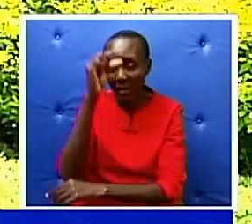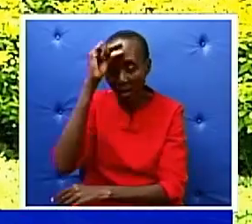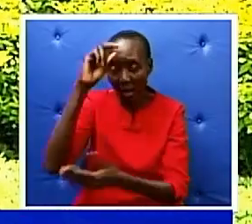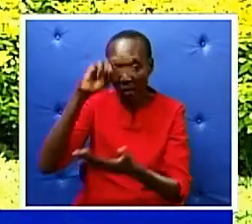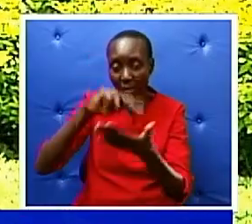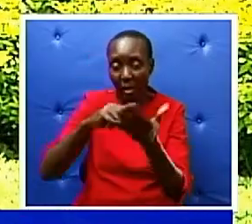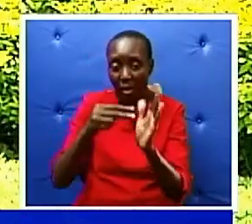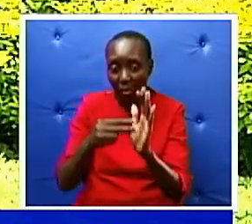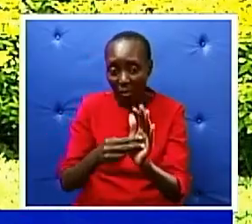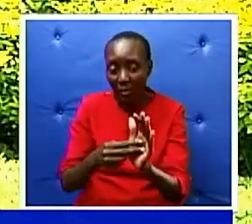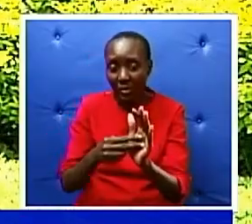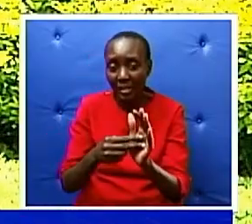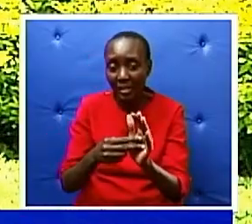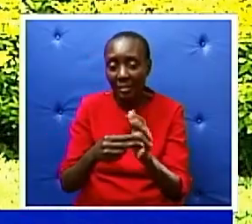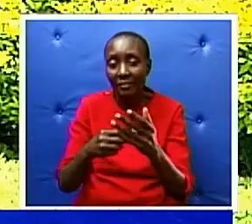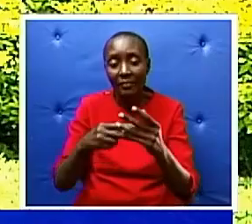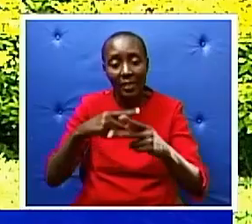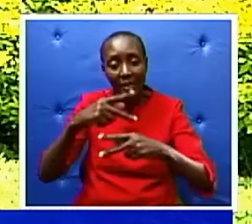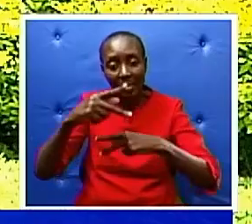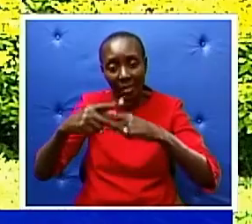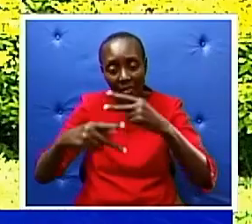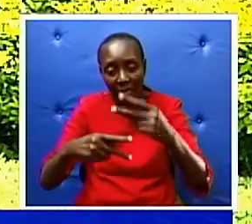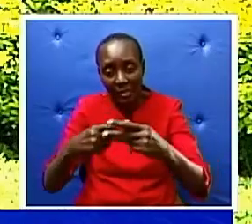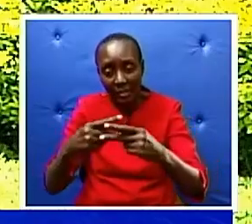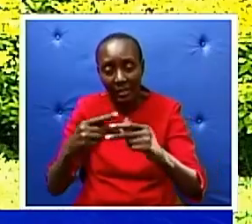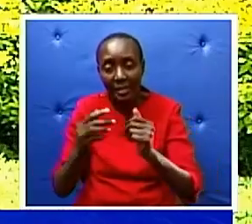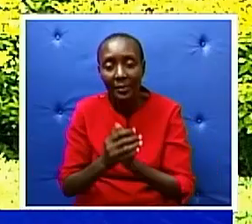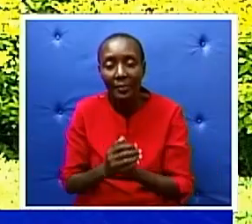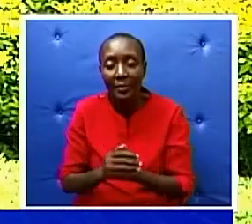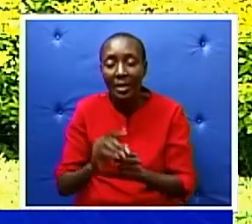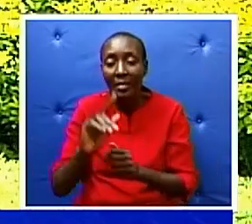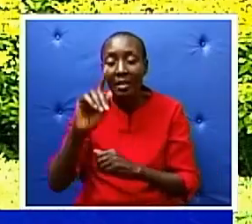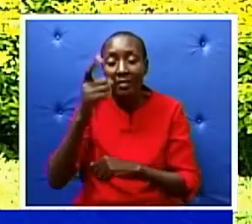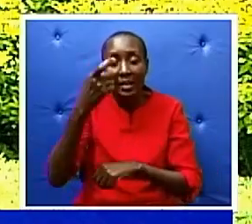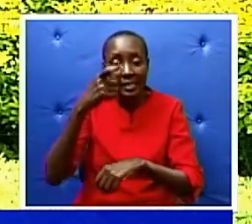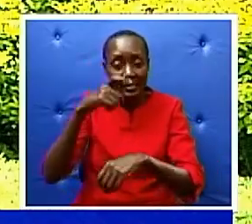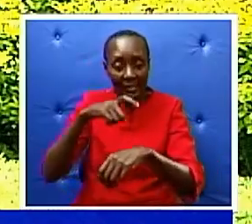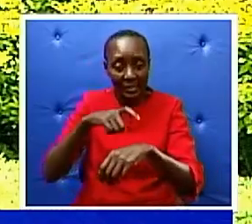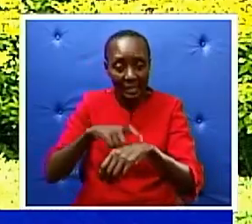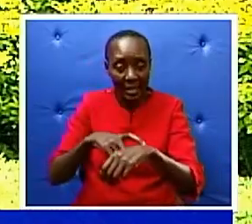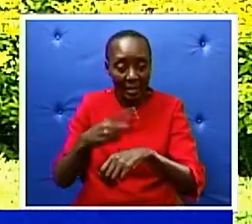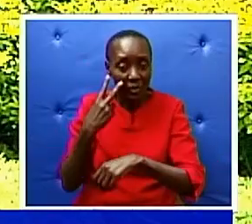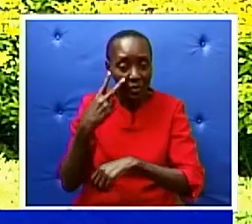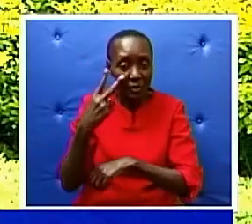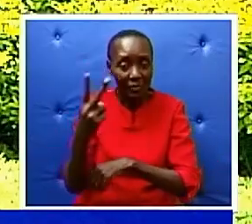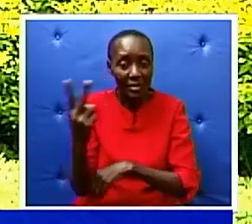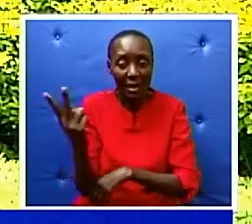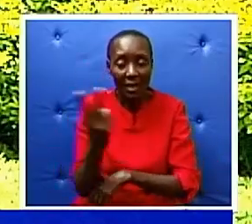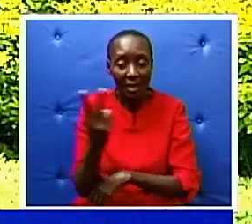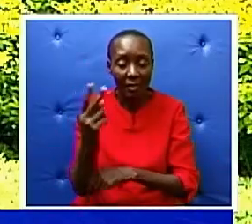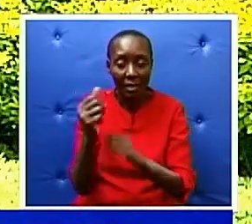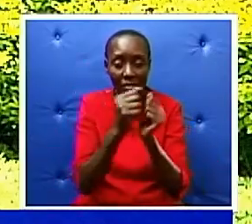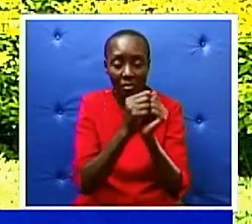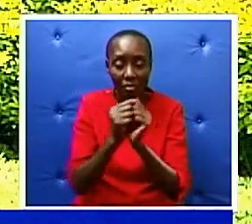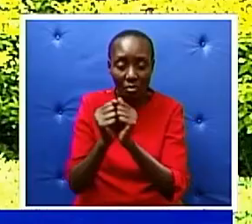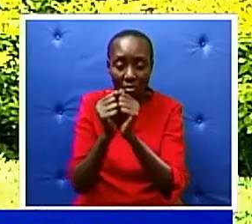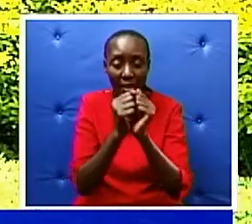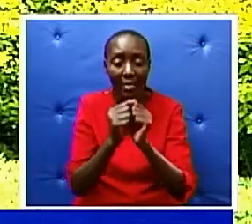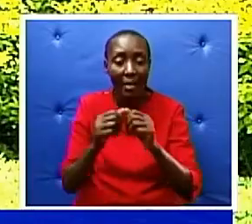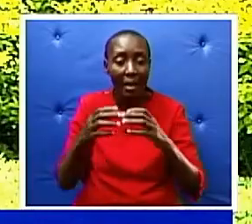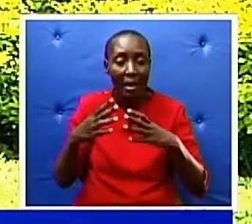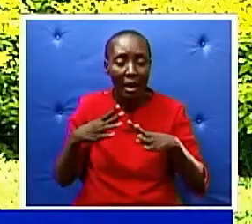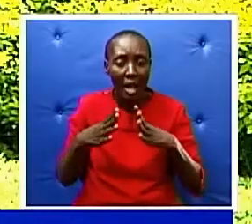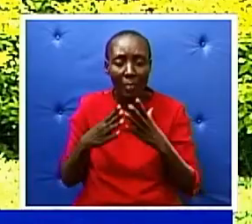the progress so far, and this is the first time in a while that we've seen them together, because people were starting to